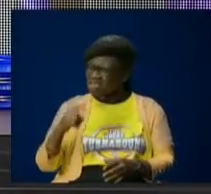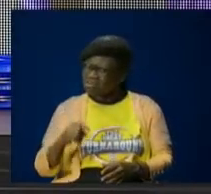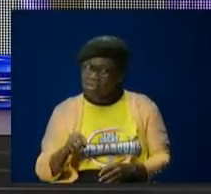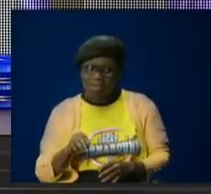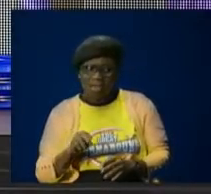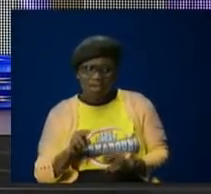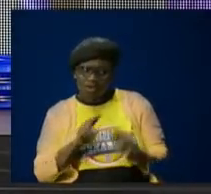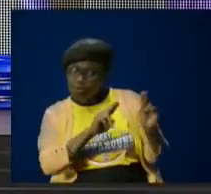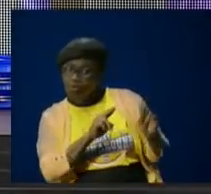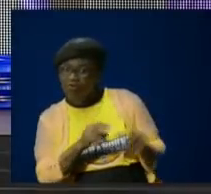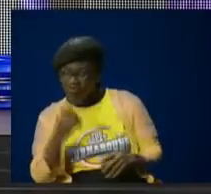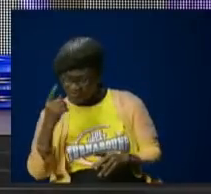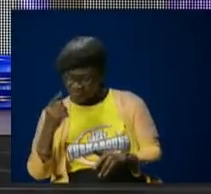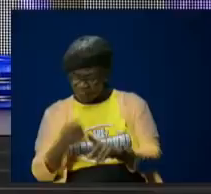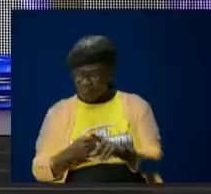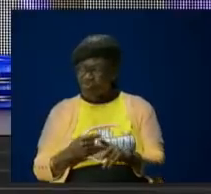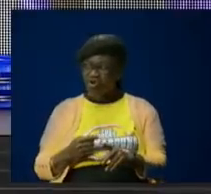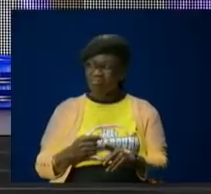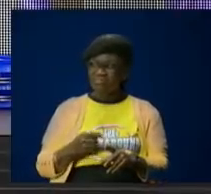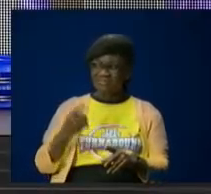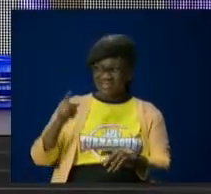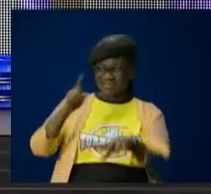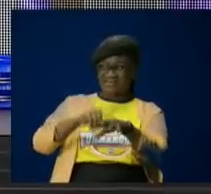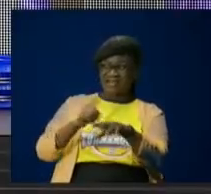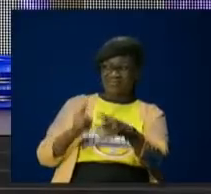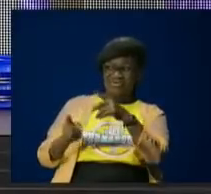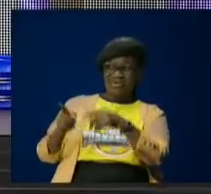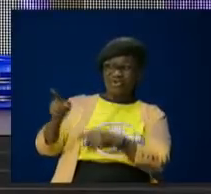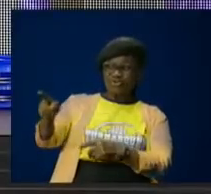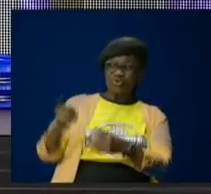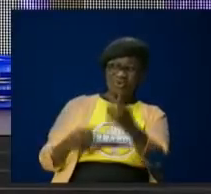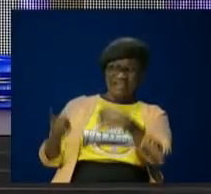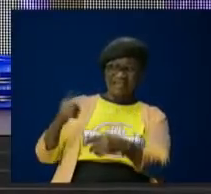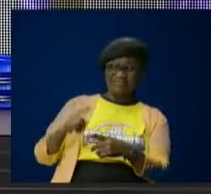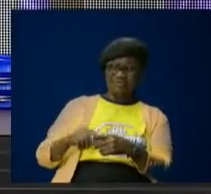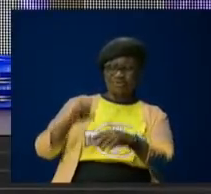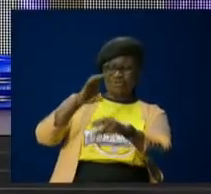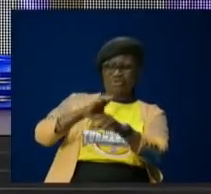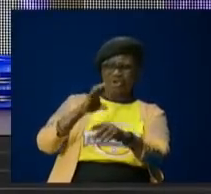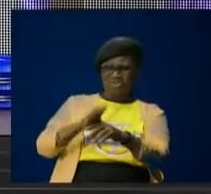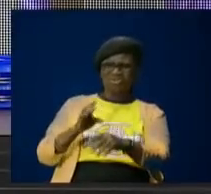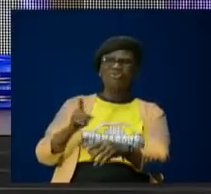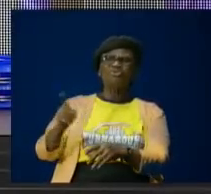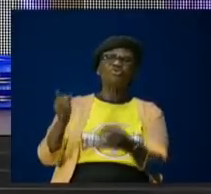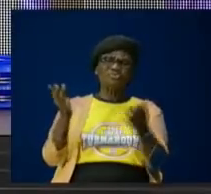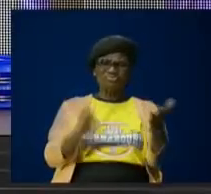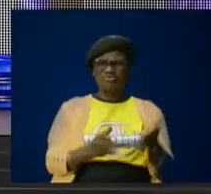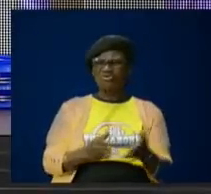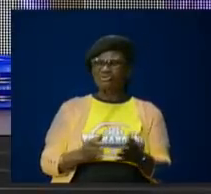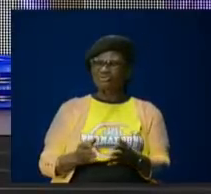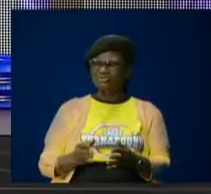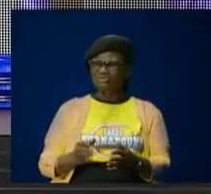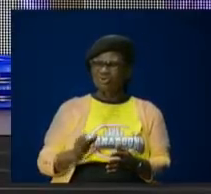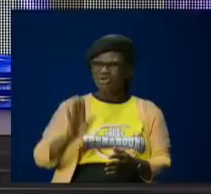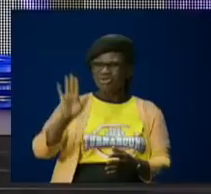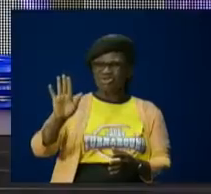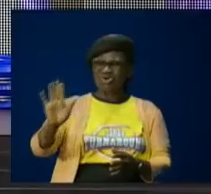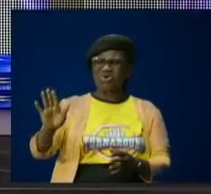from the moment you came to the church, you brought this, your akada, etc., into the church.